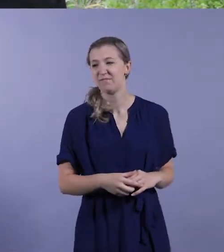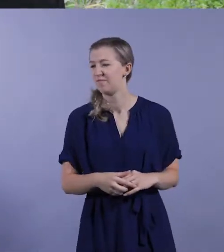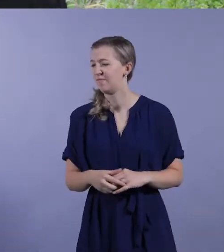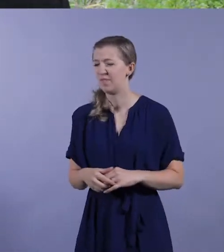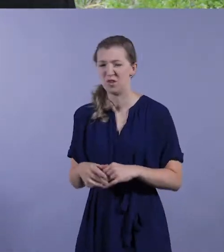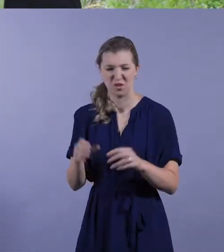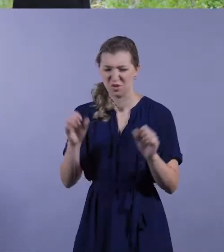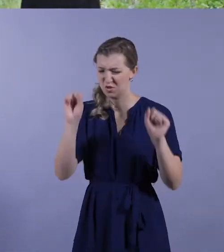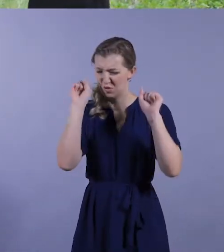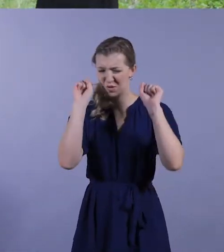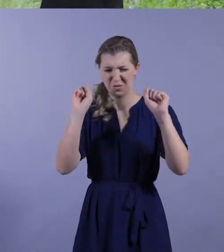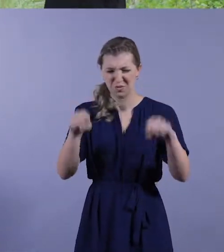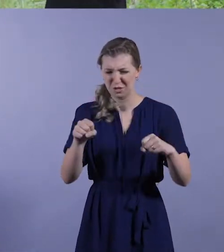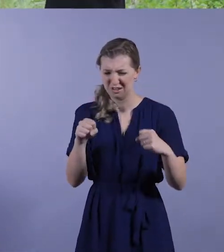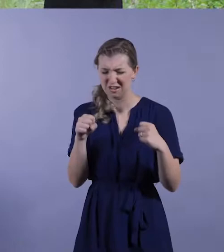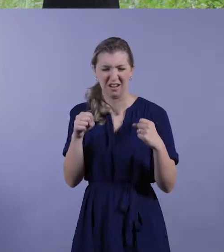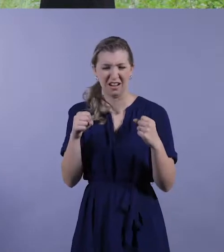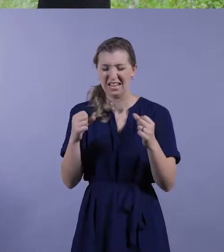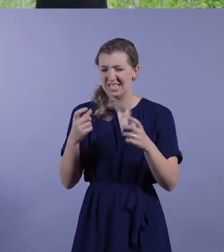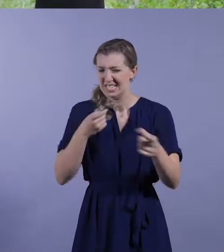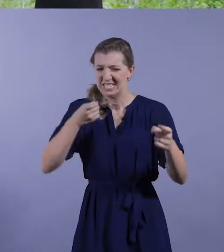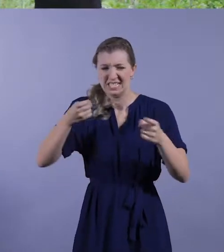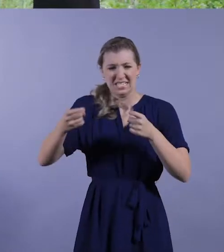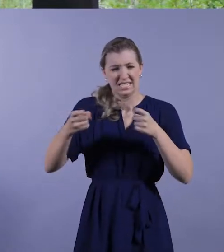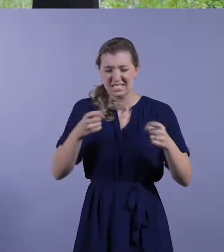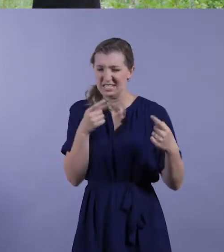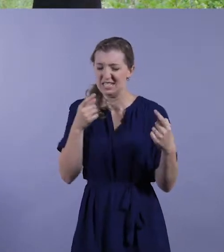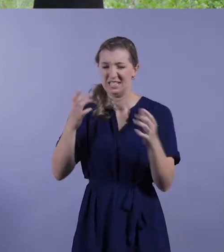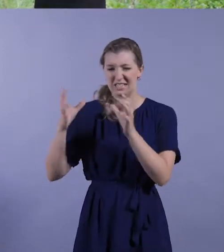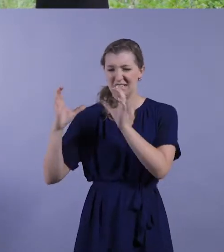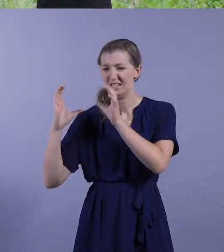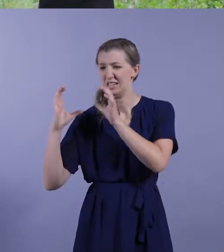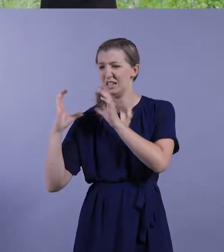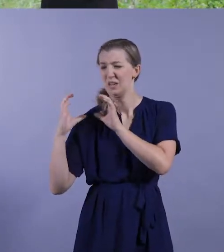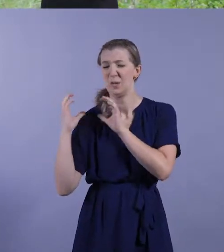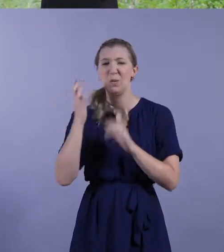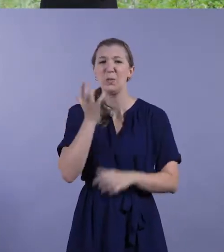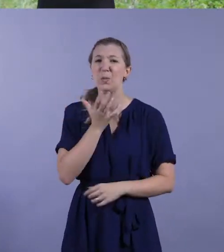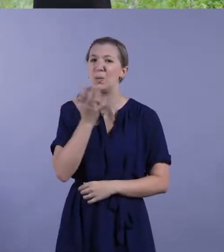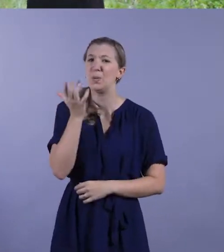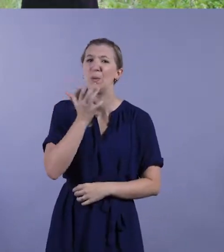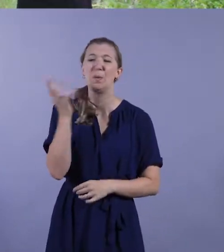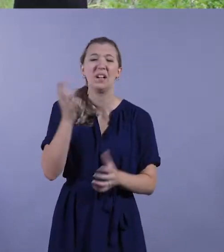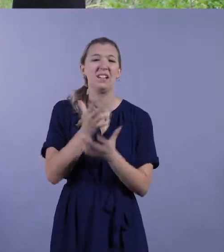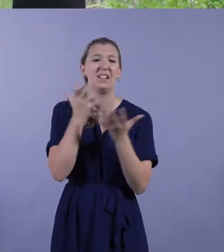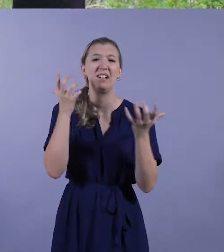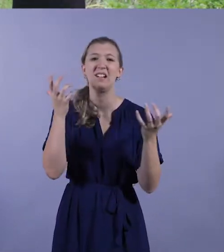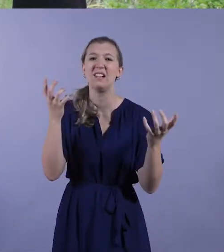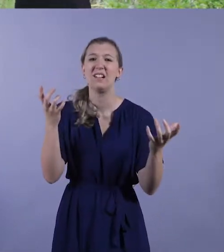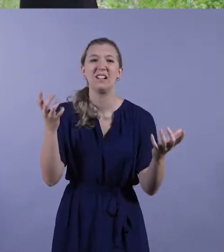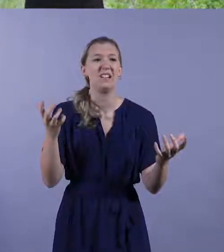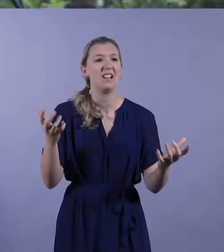Who could bury that kind of weight?